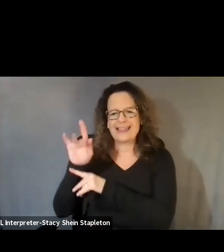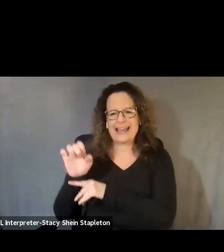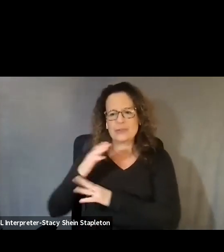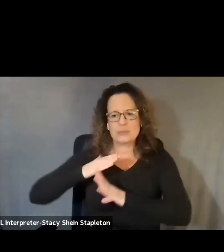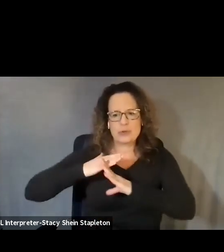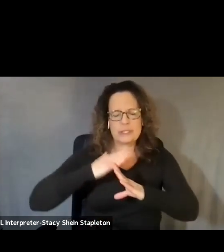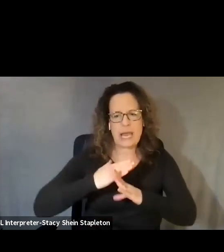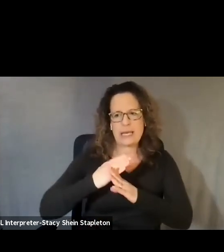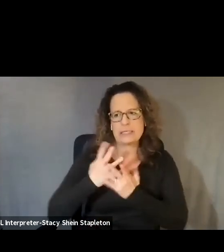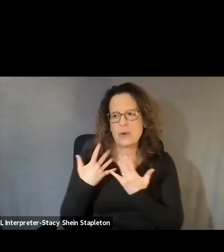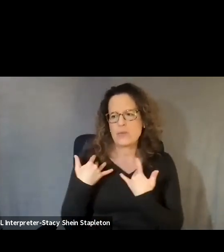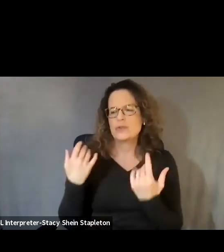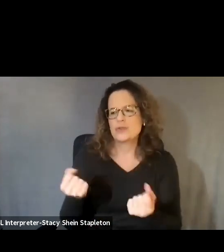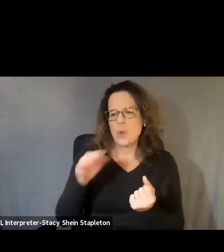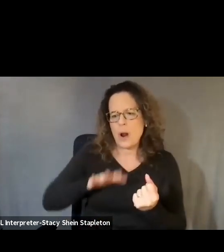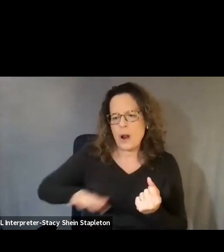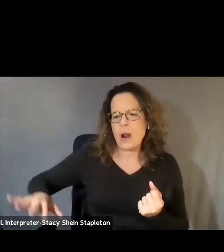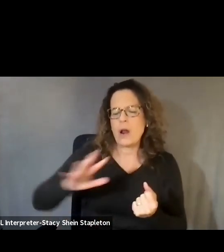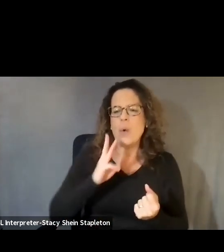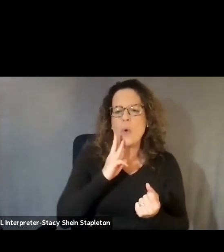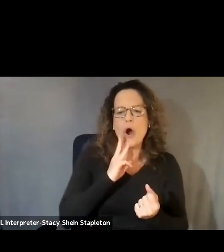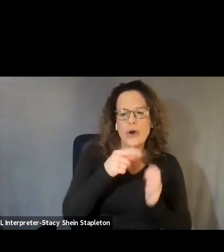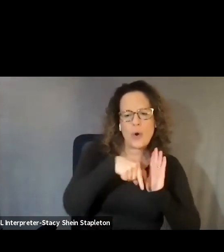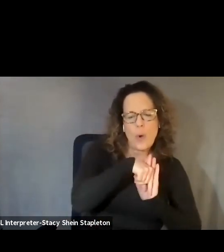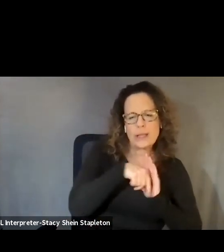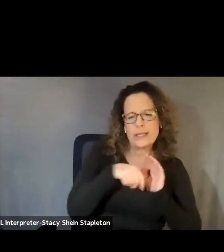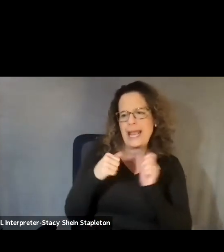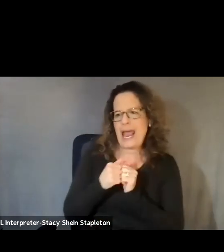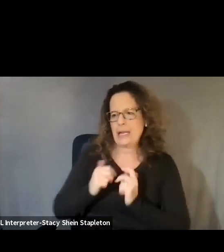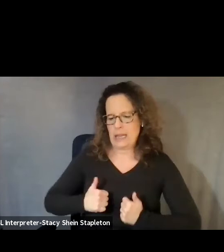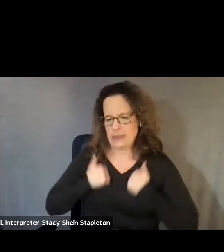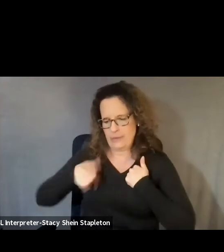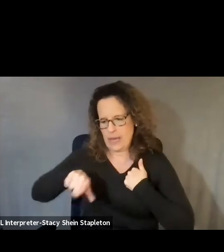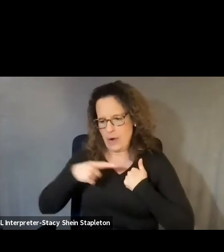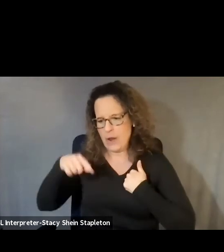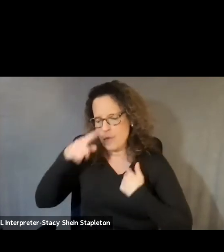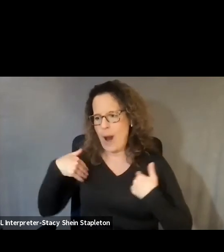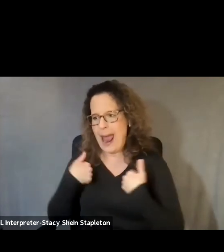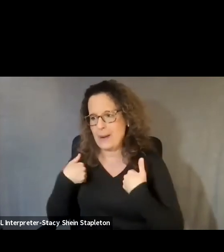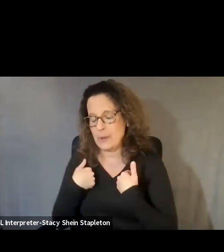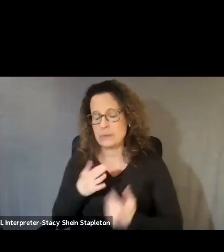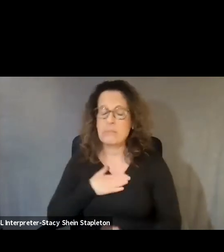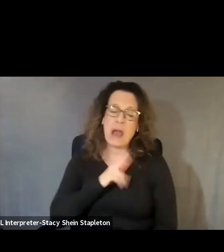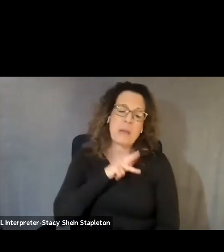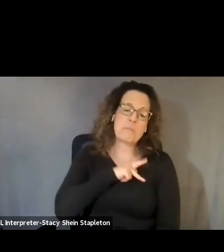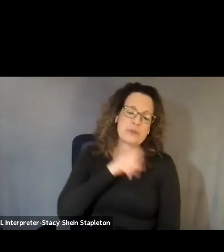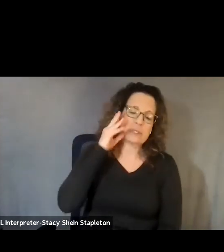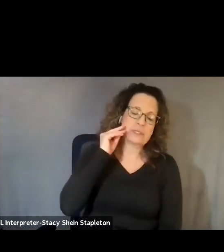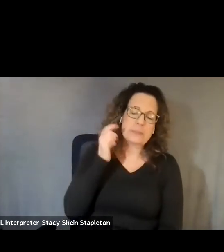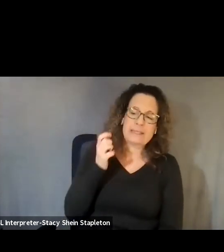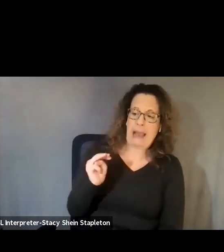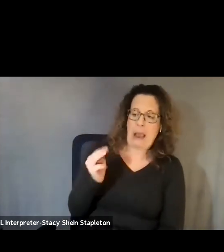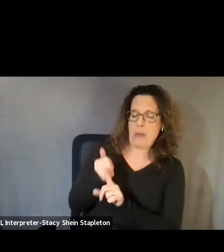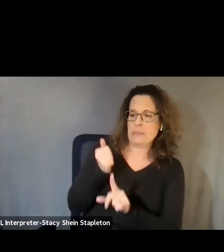protect and restore water quality and habitats. And Cam, from my personal experience, was an